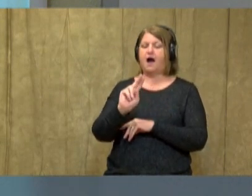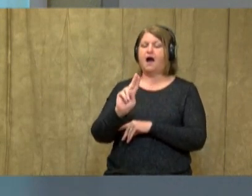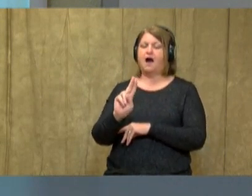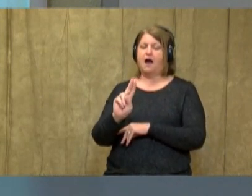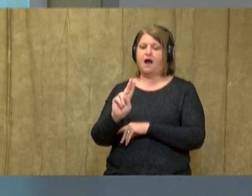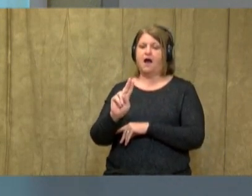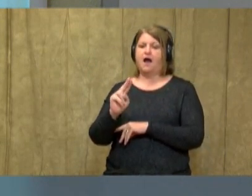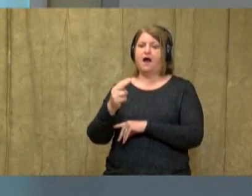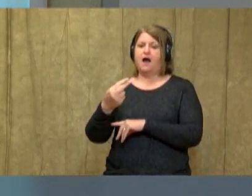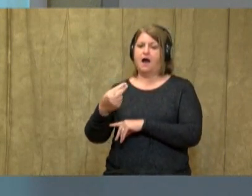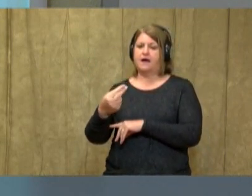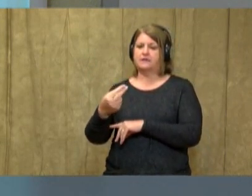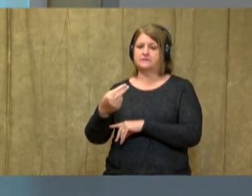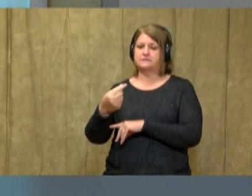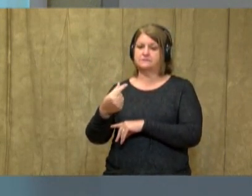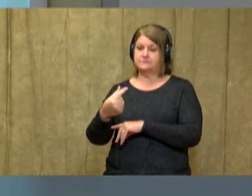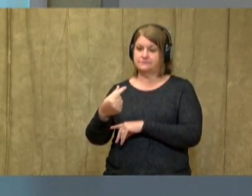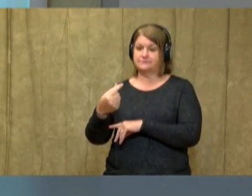aw,